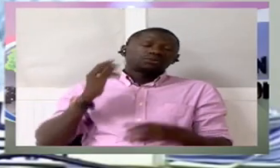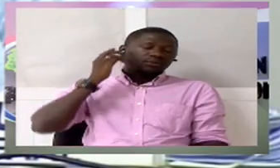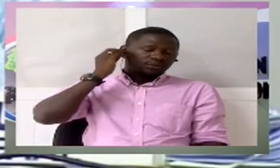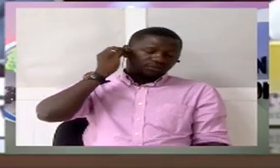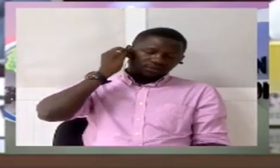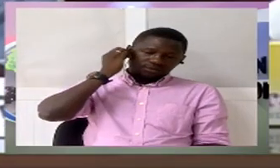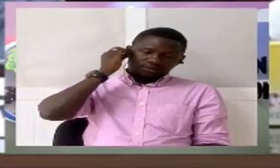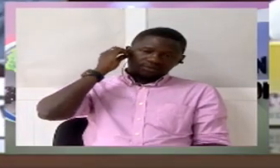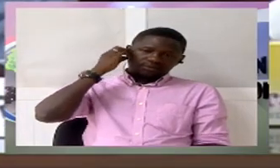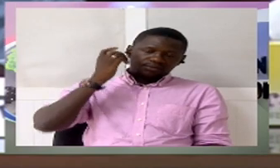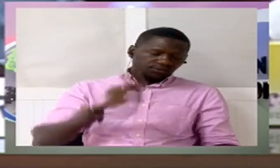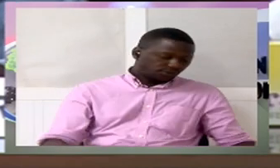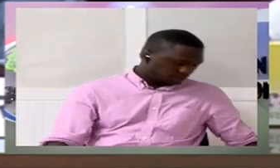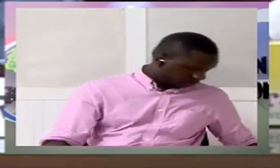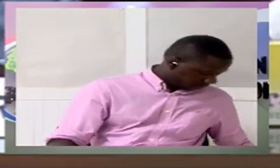help. Yes.